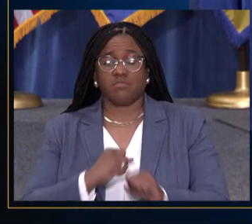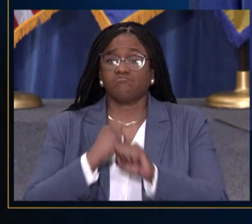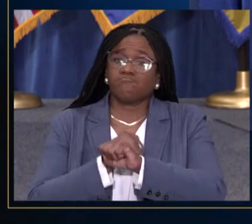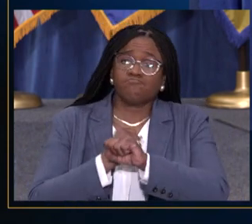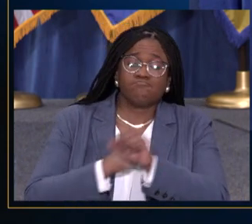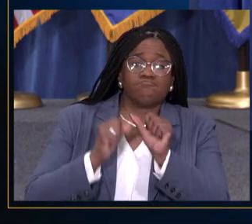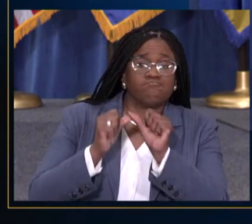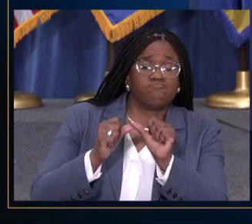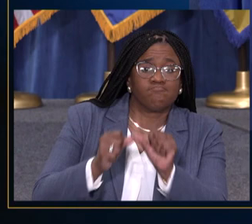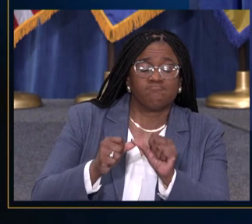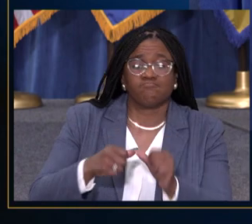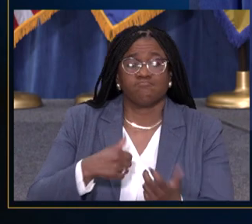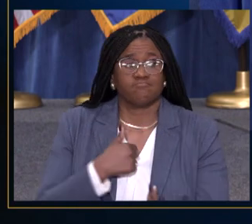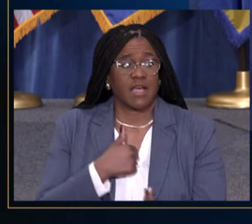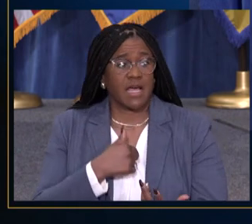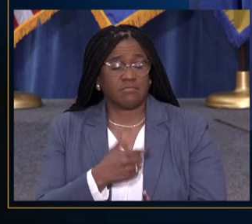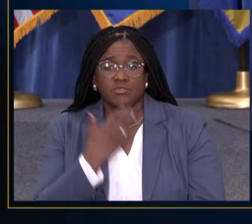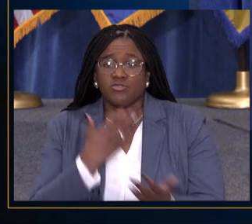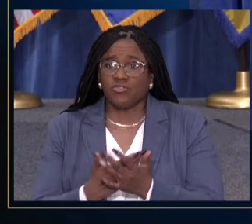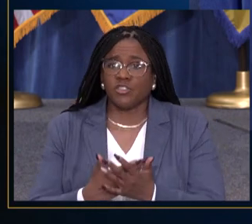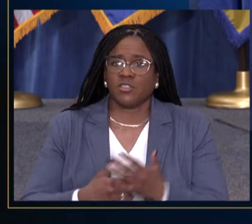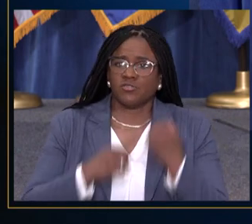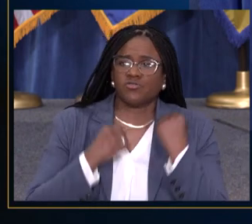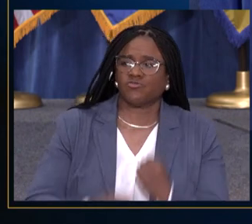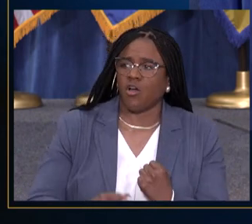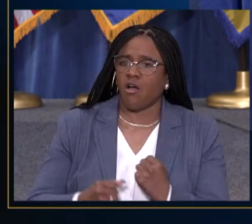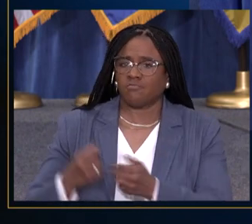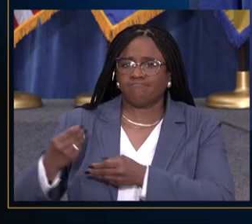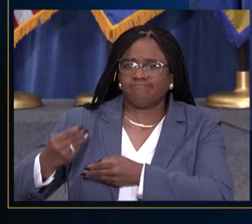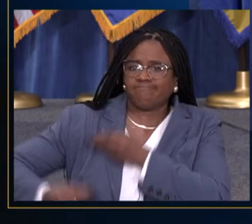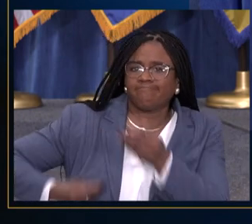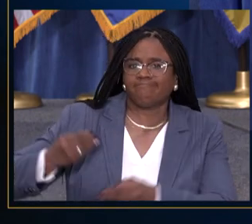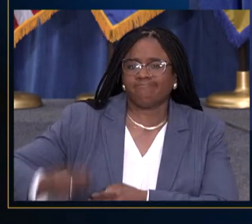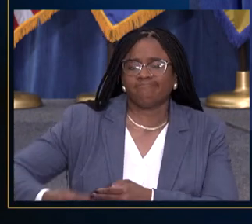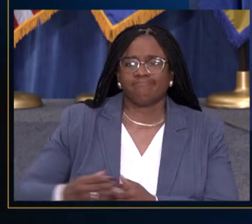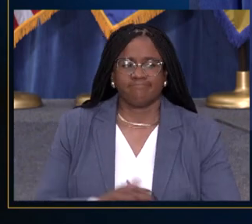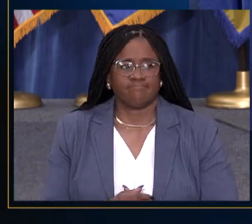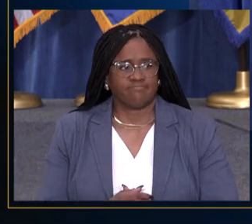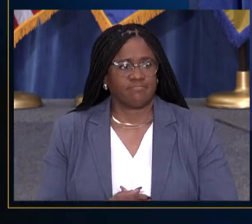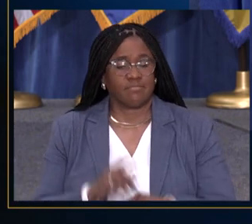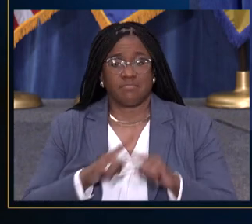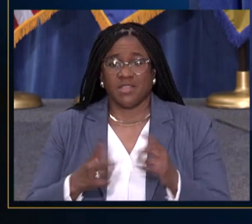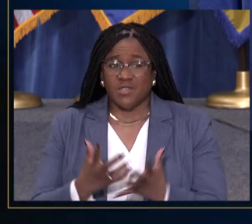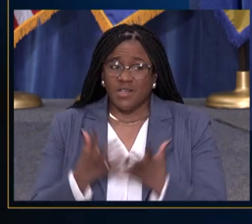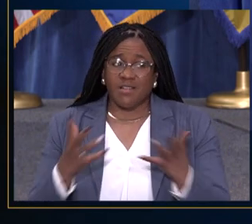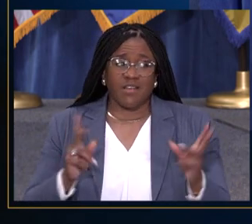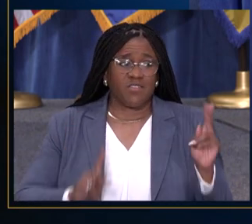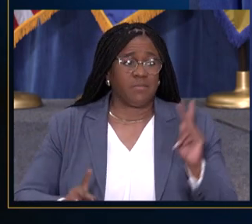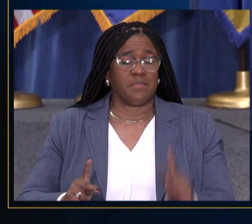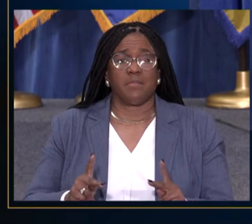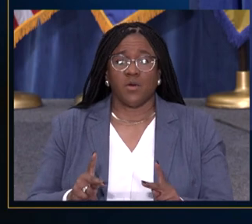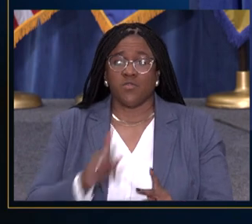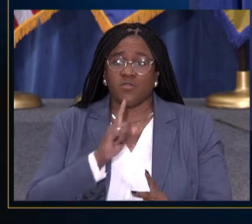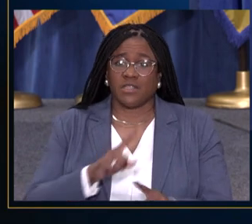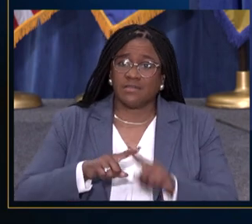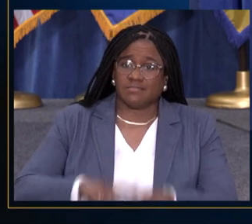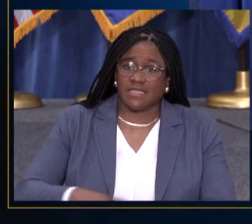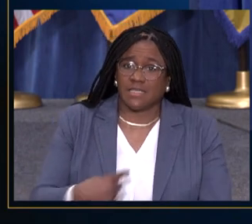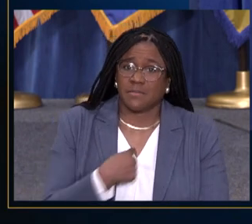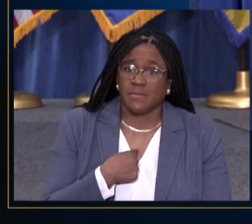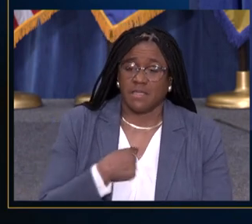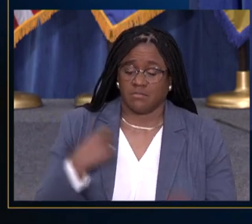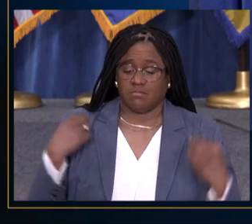to realize that I'm standing on good, strong, broad shoulders, but also understand that there are a whole lot of people who are standing on my good, strong, broad